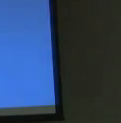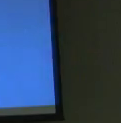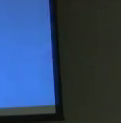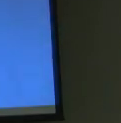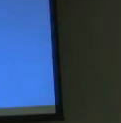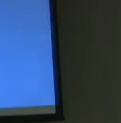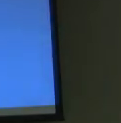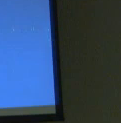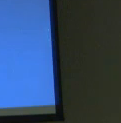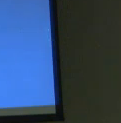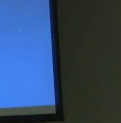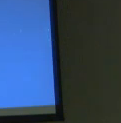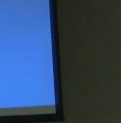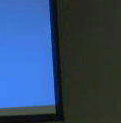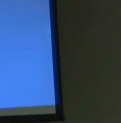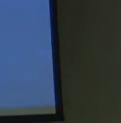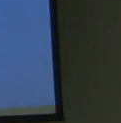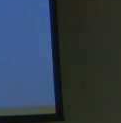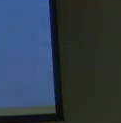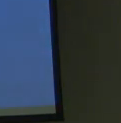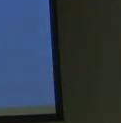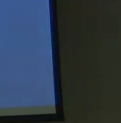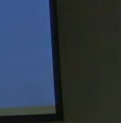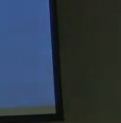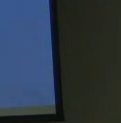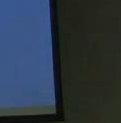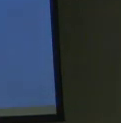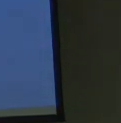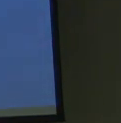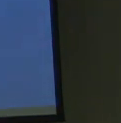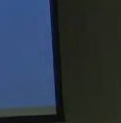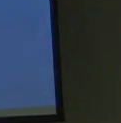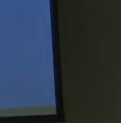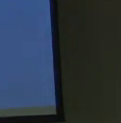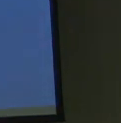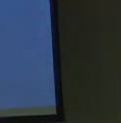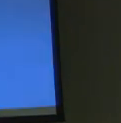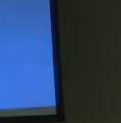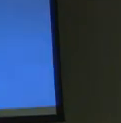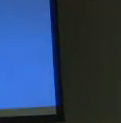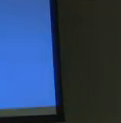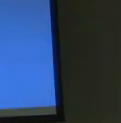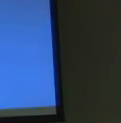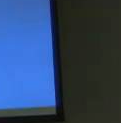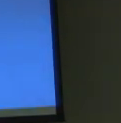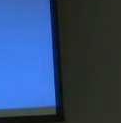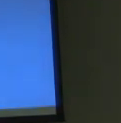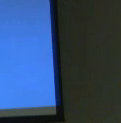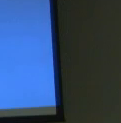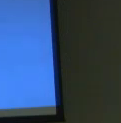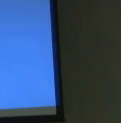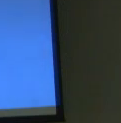My name is Dakota, and I'm 10 years old. Show me what it looks like to run like a girl.